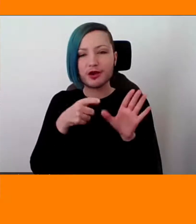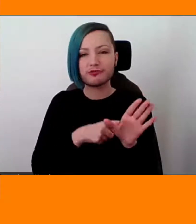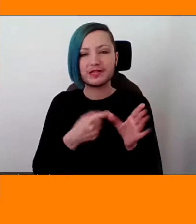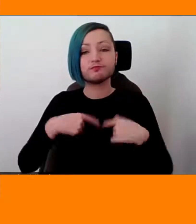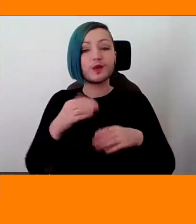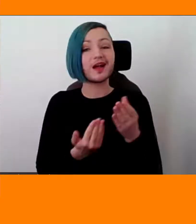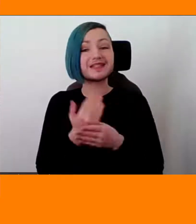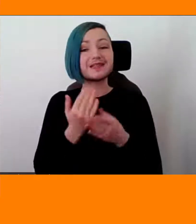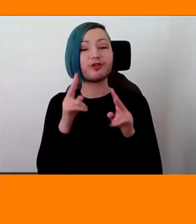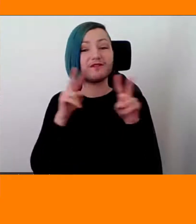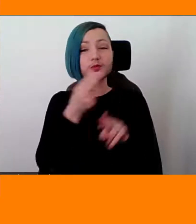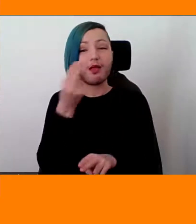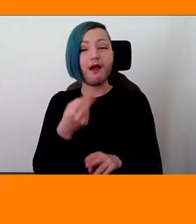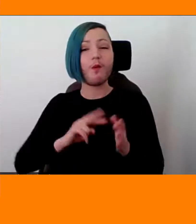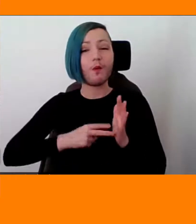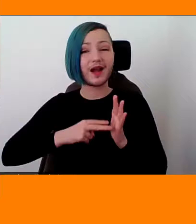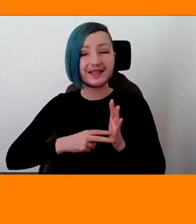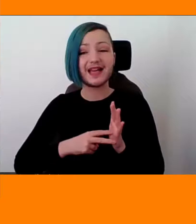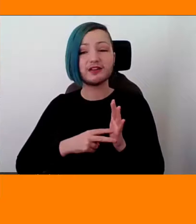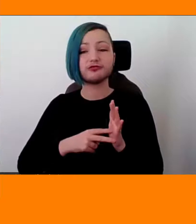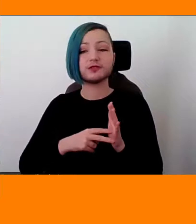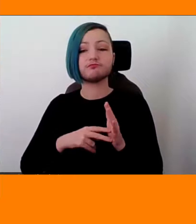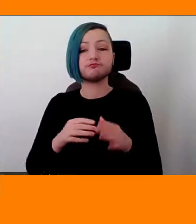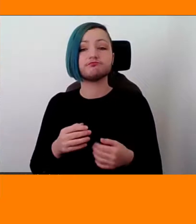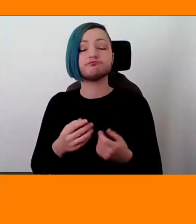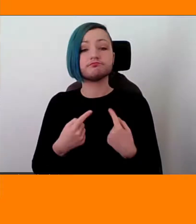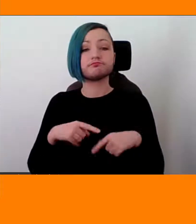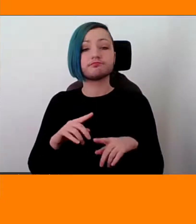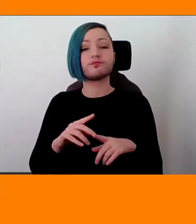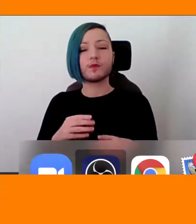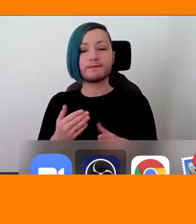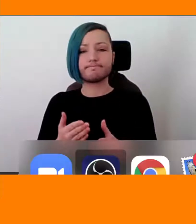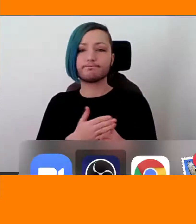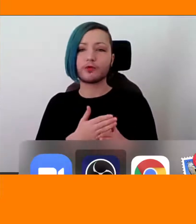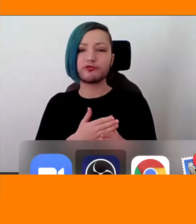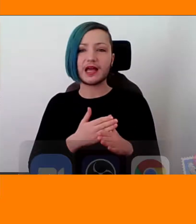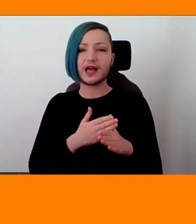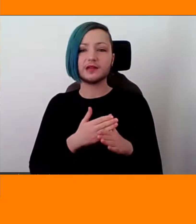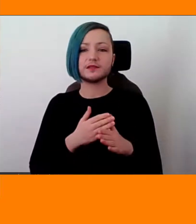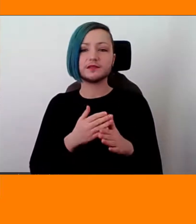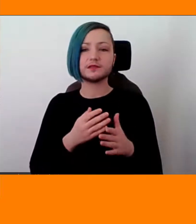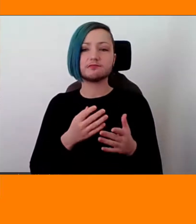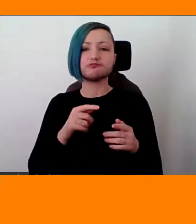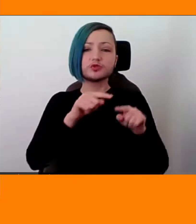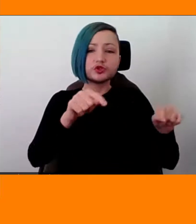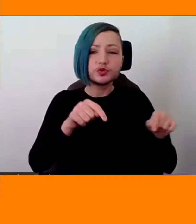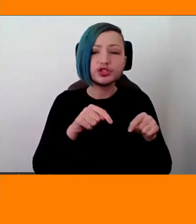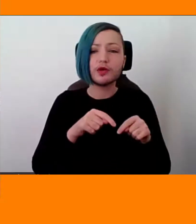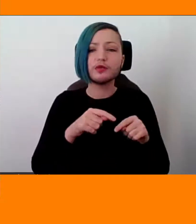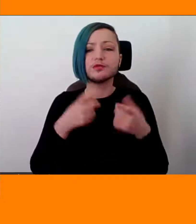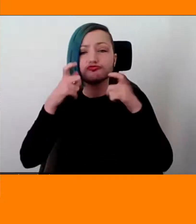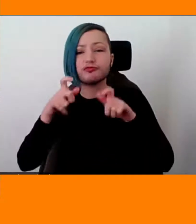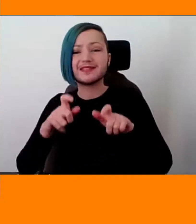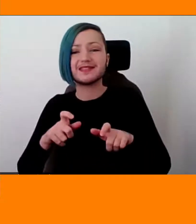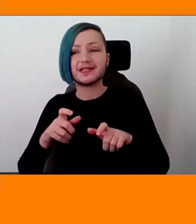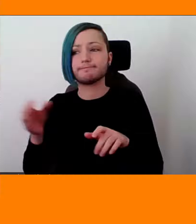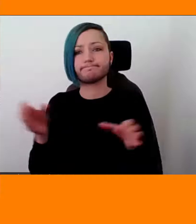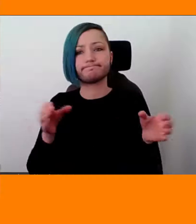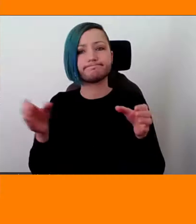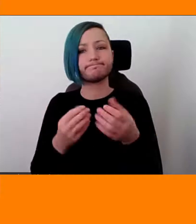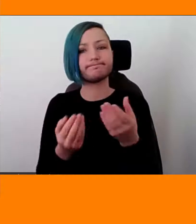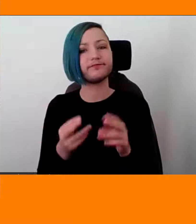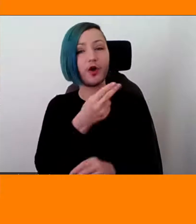organisation. We prioritise artistic research, provide studios and residencies to artists, and run a